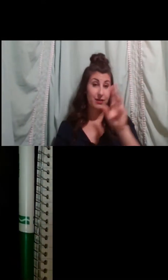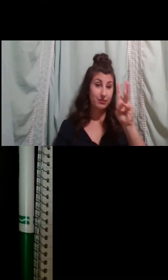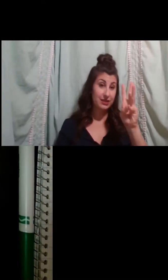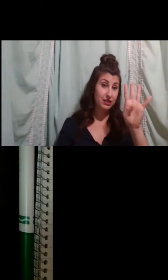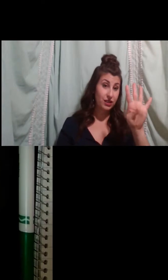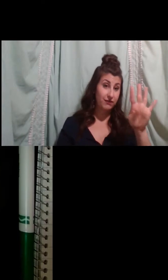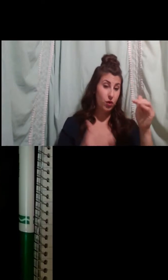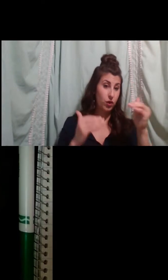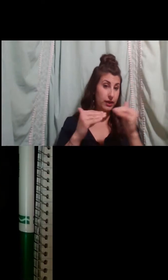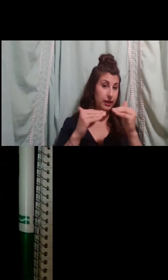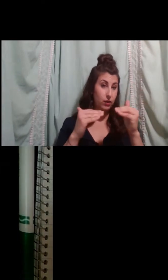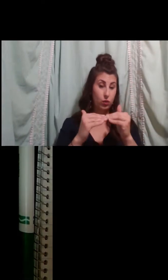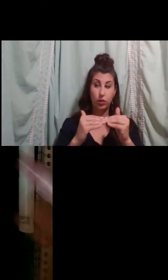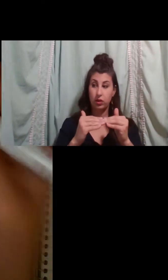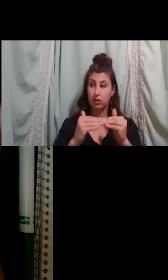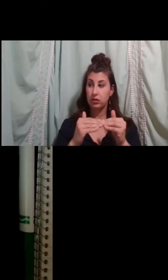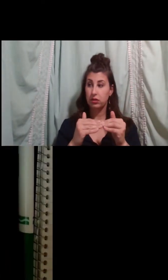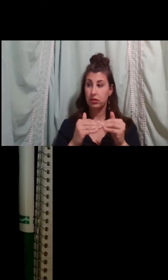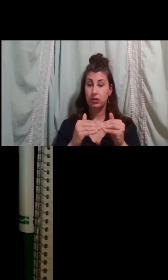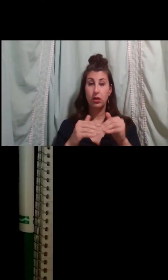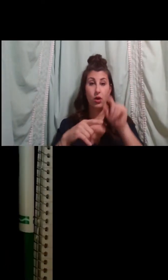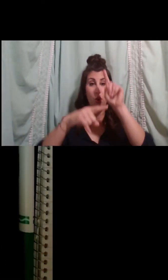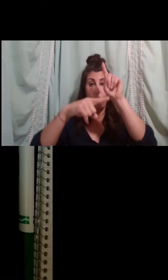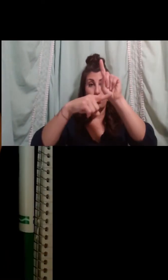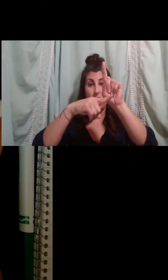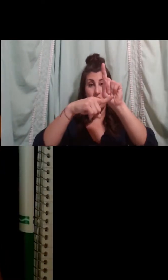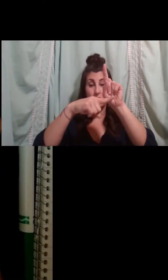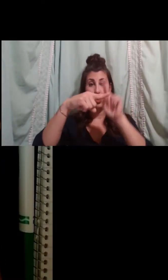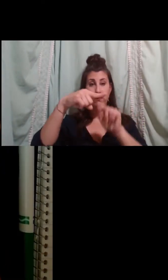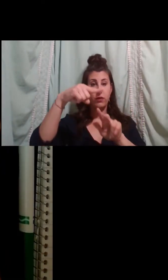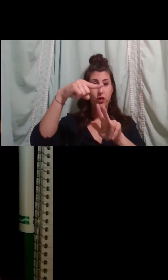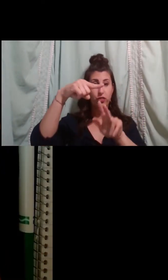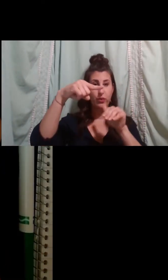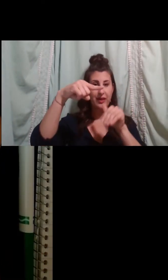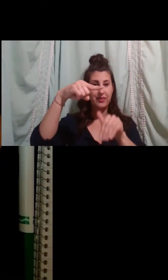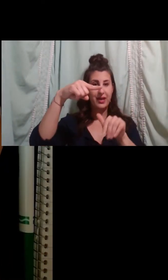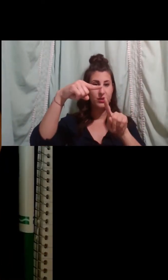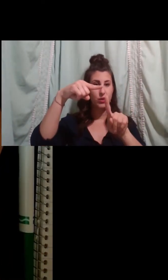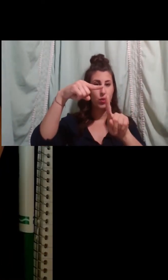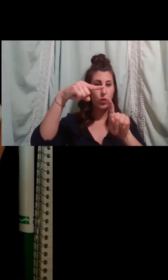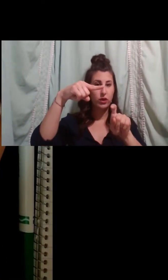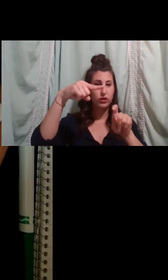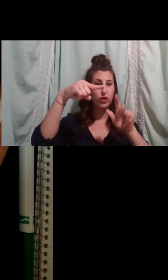times 64, it's going to be 1 over